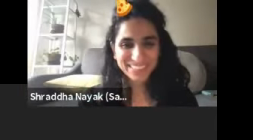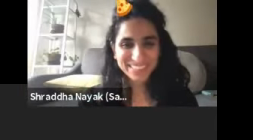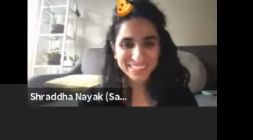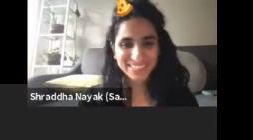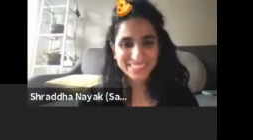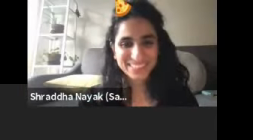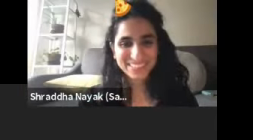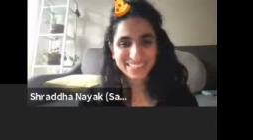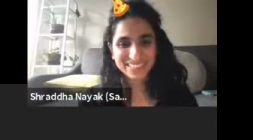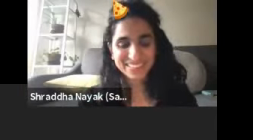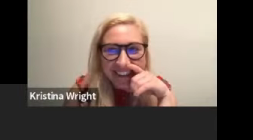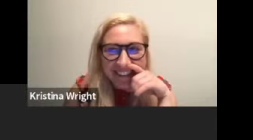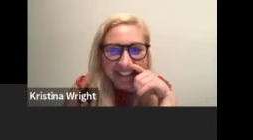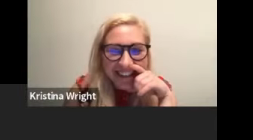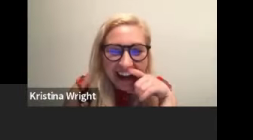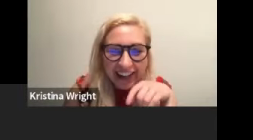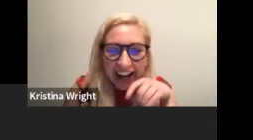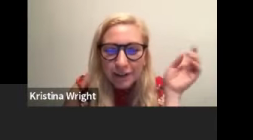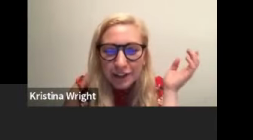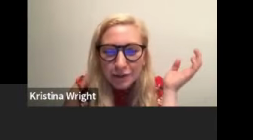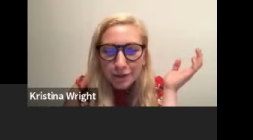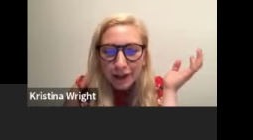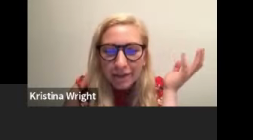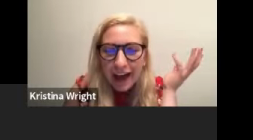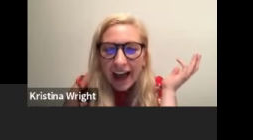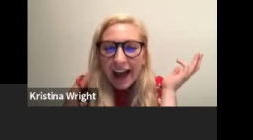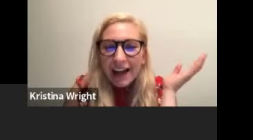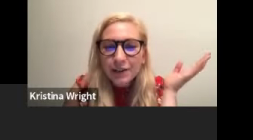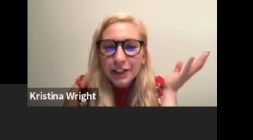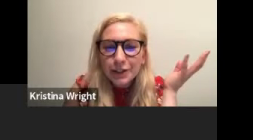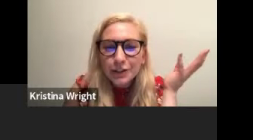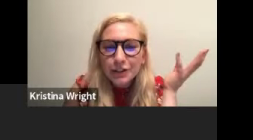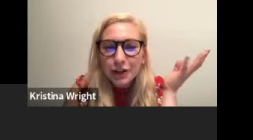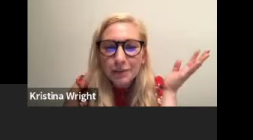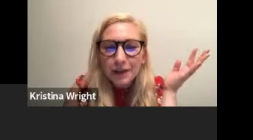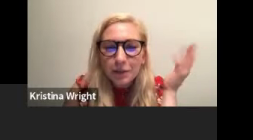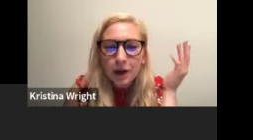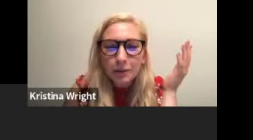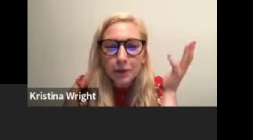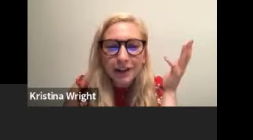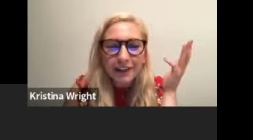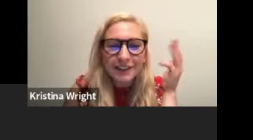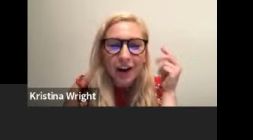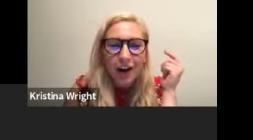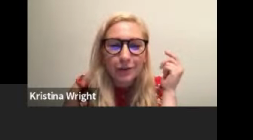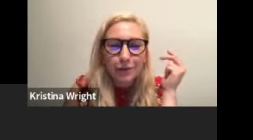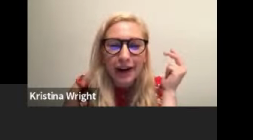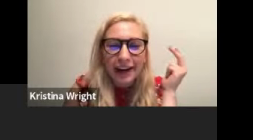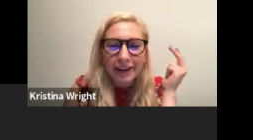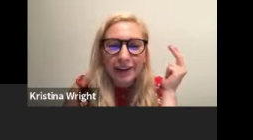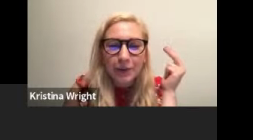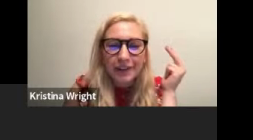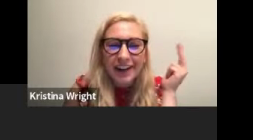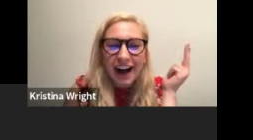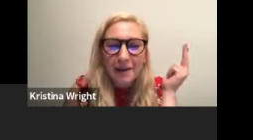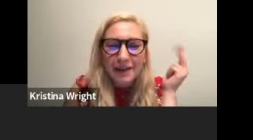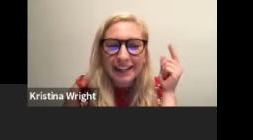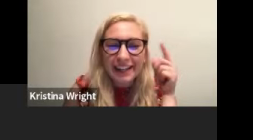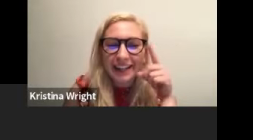back. Hey Zed, welcome back. I have a question for you. How do you determine what words are rare